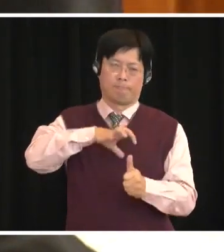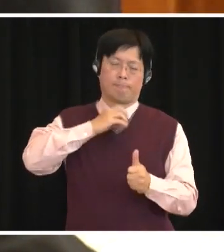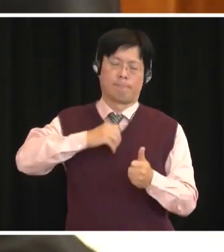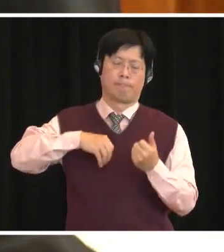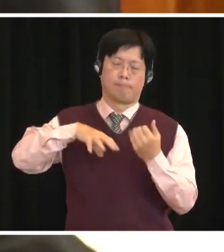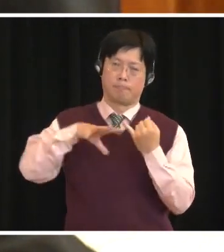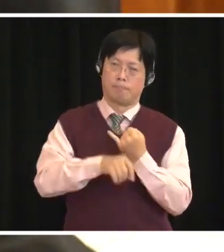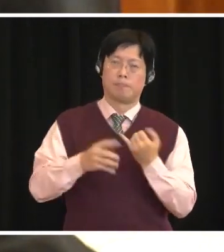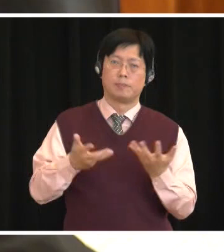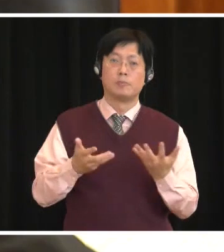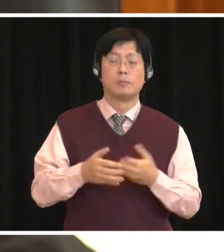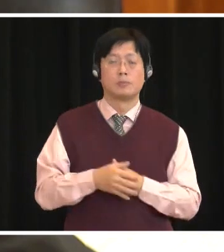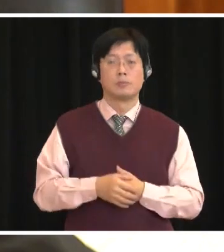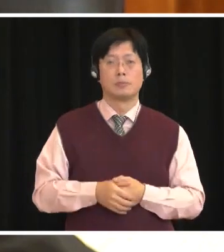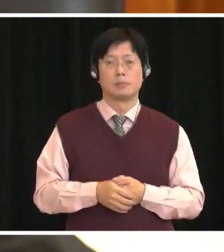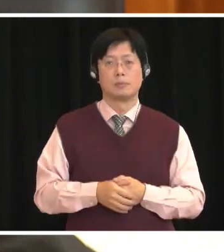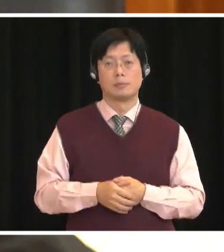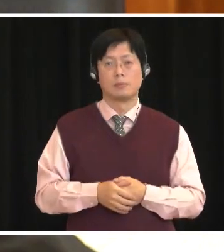years,